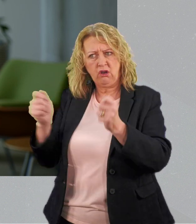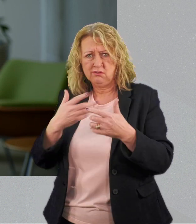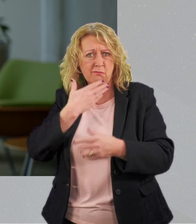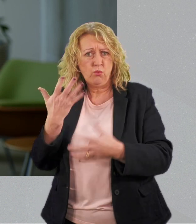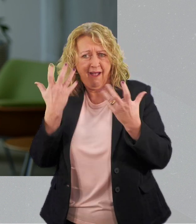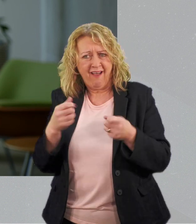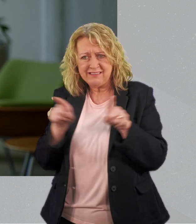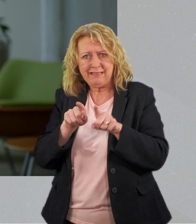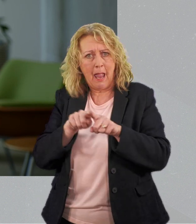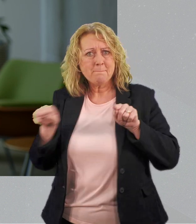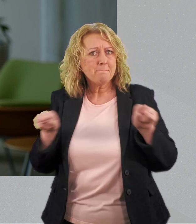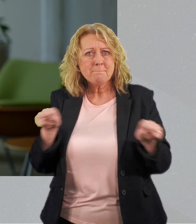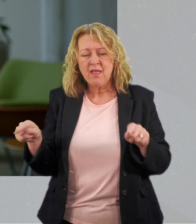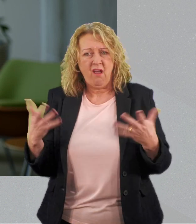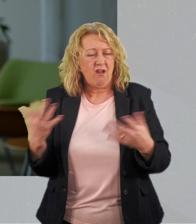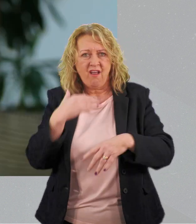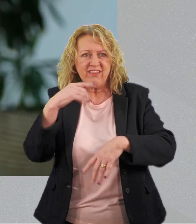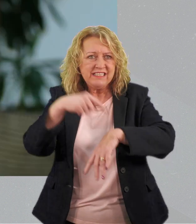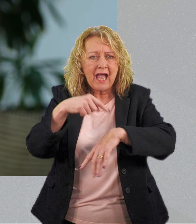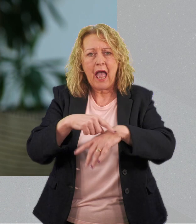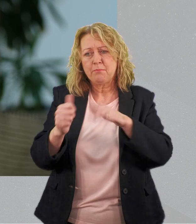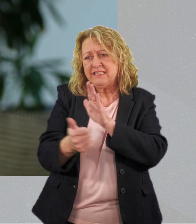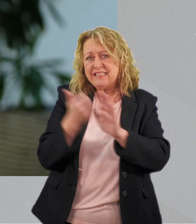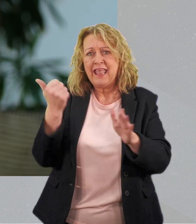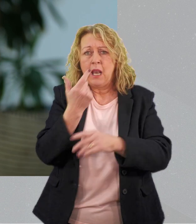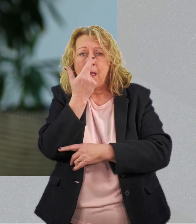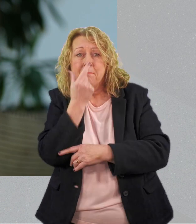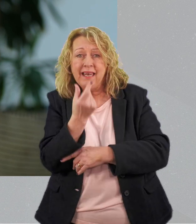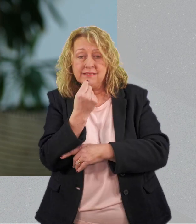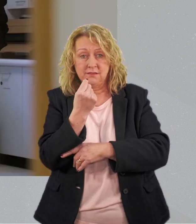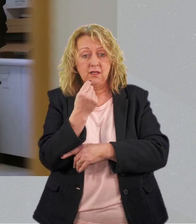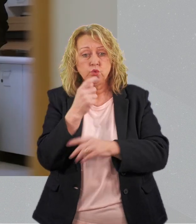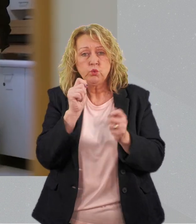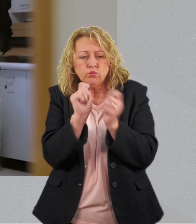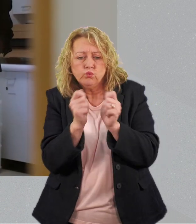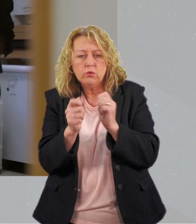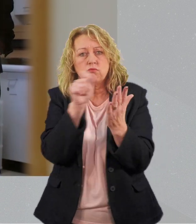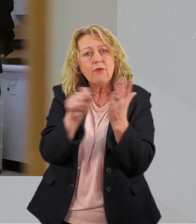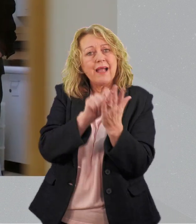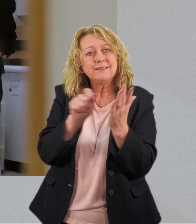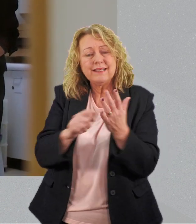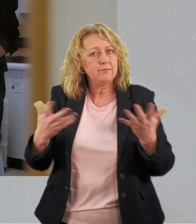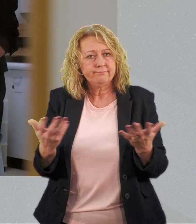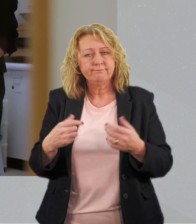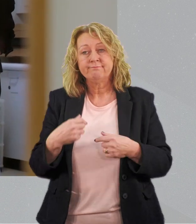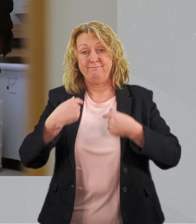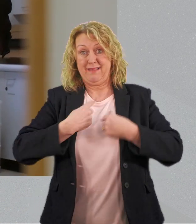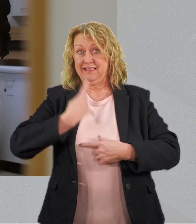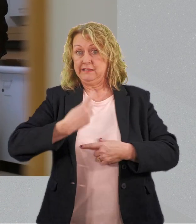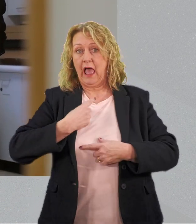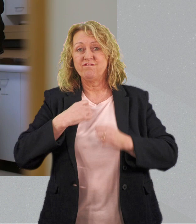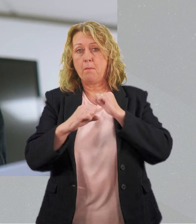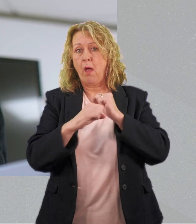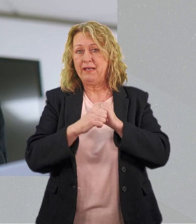group of editors who have the time and skill and ability to do that rewriting. So I've had several papers published